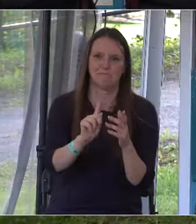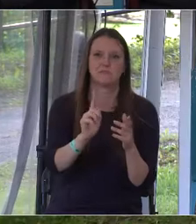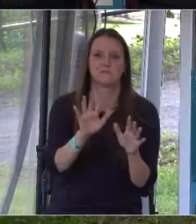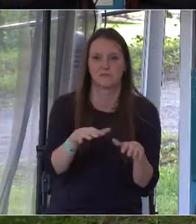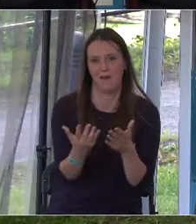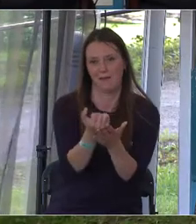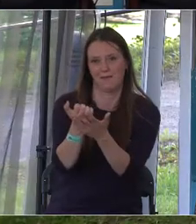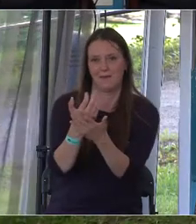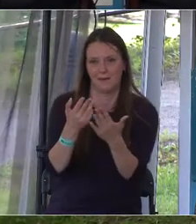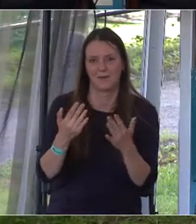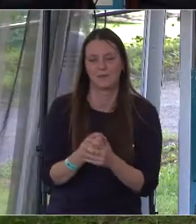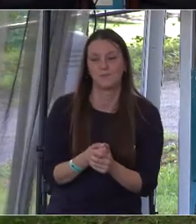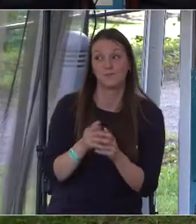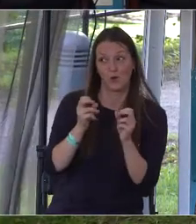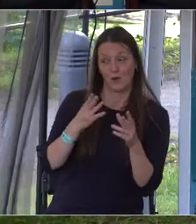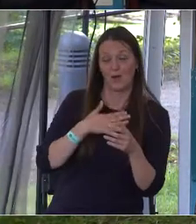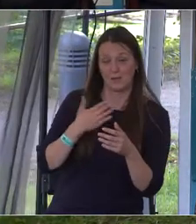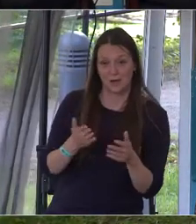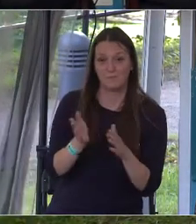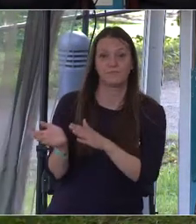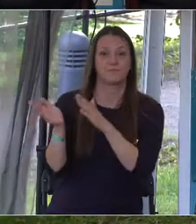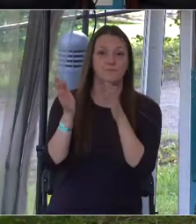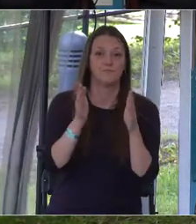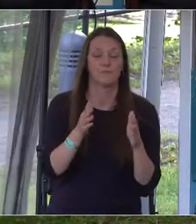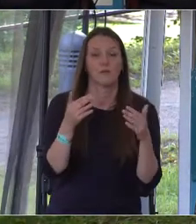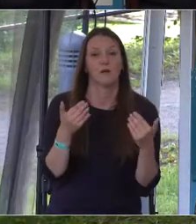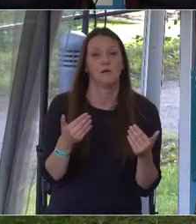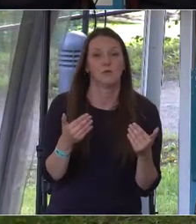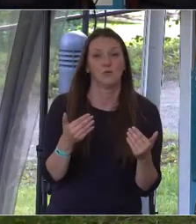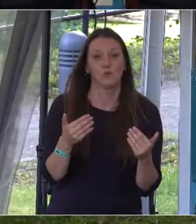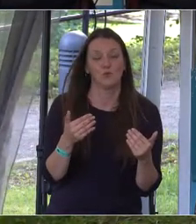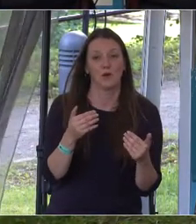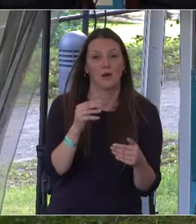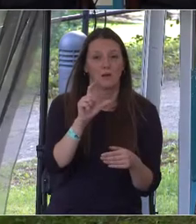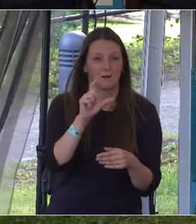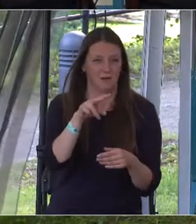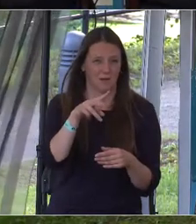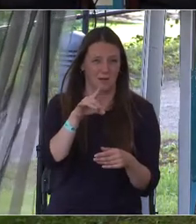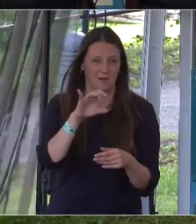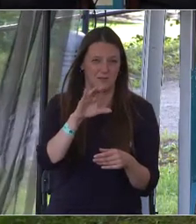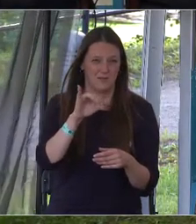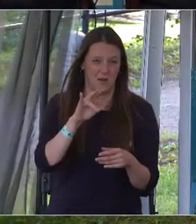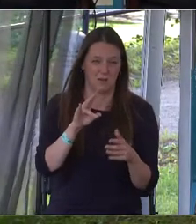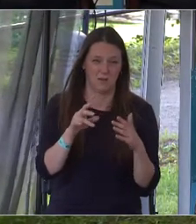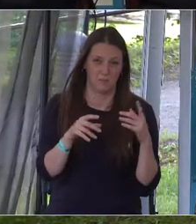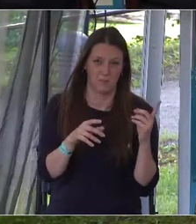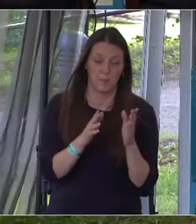a little later, and that was just a little bit as well. Christian, tell us